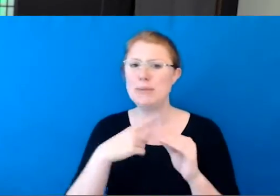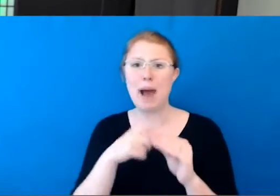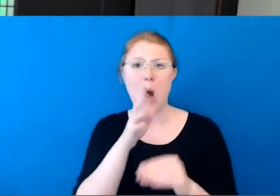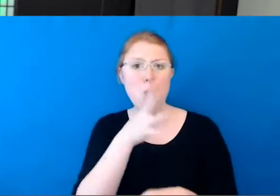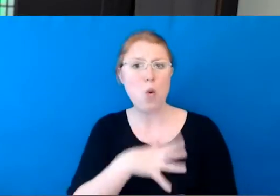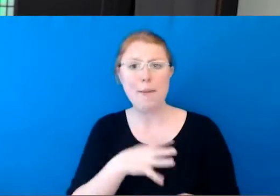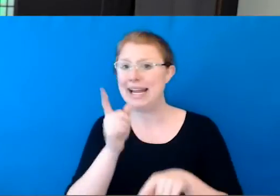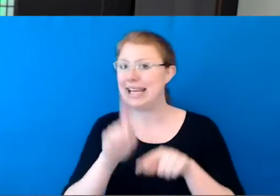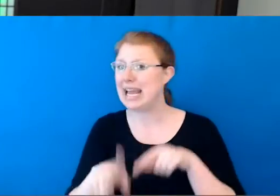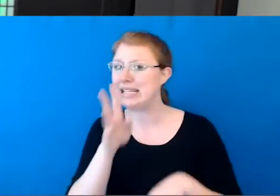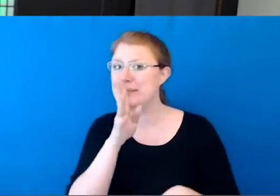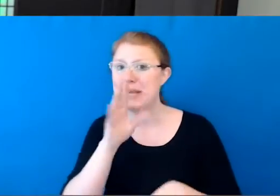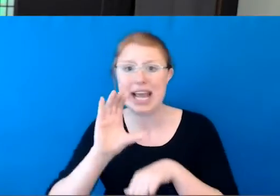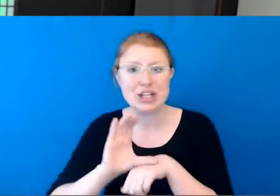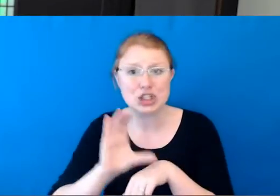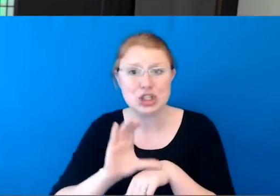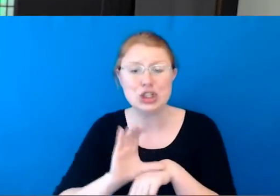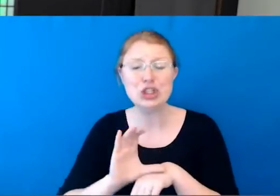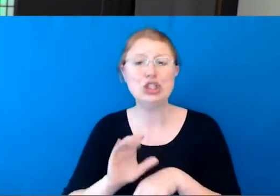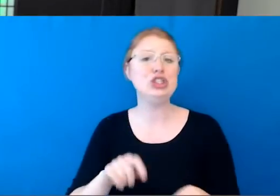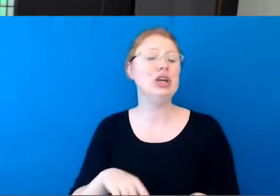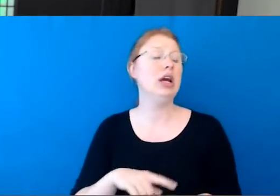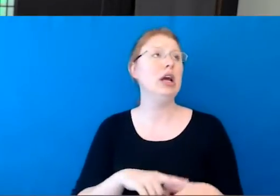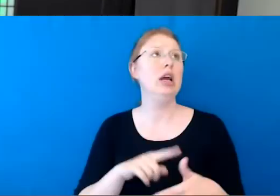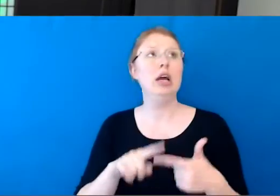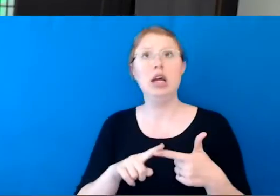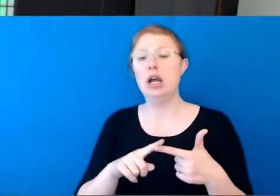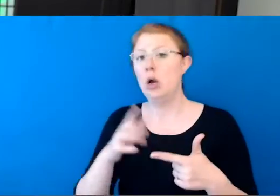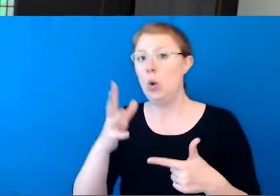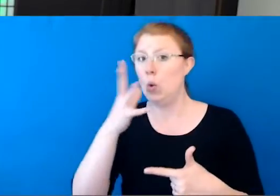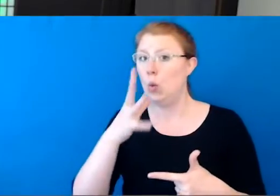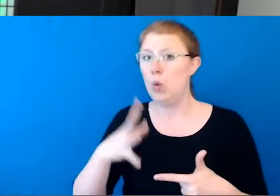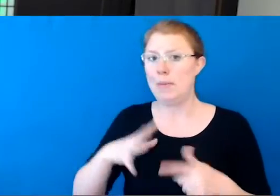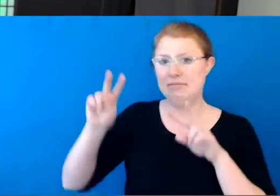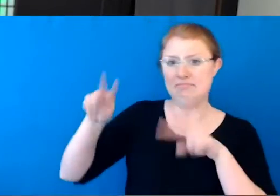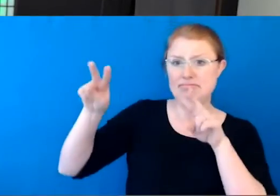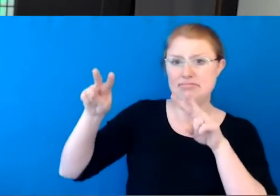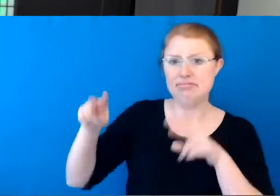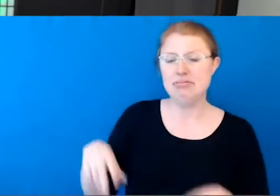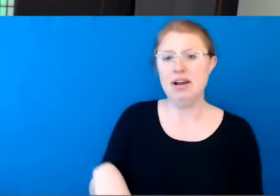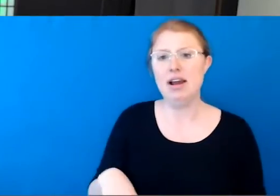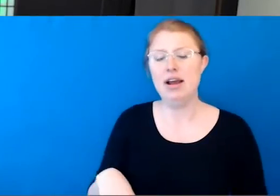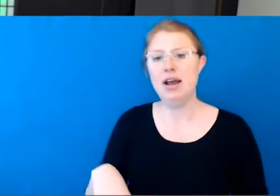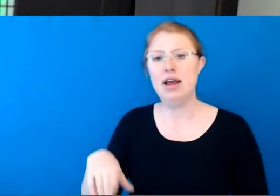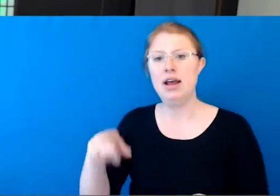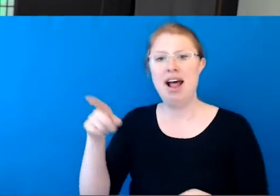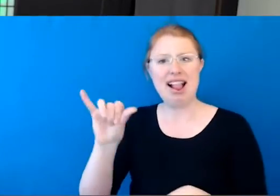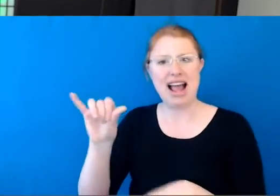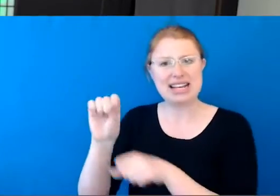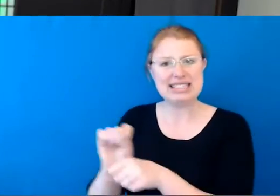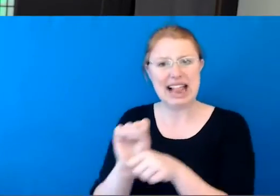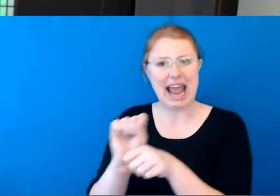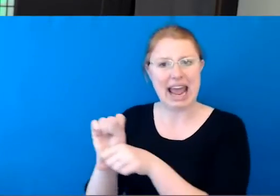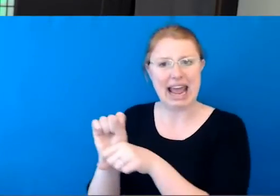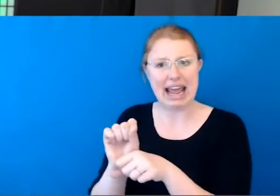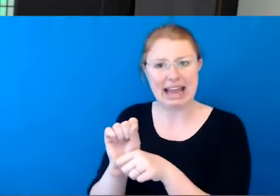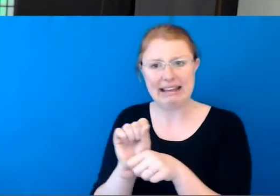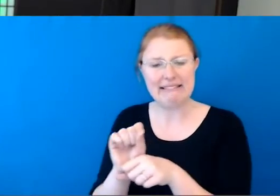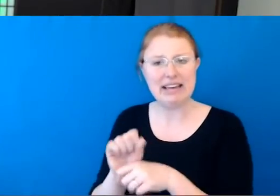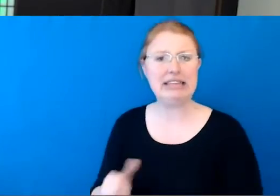You've probably seen scriptures in the Old Testament where women may have been treated almost like servants or slaves in some cases.